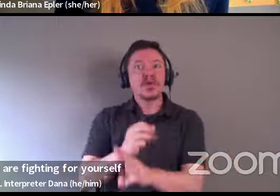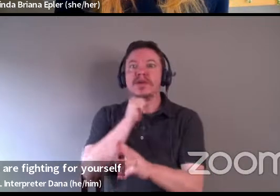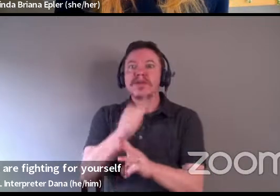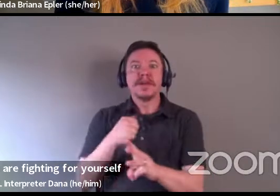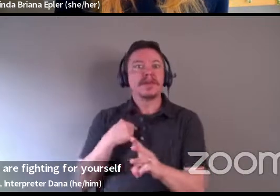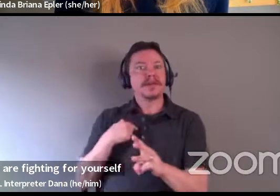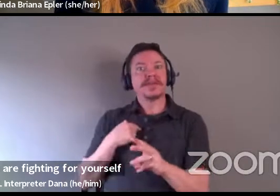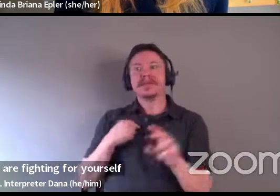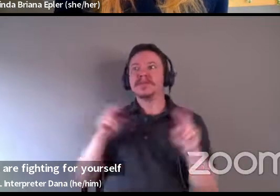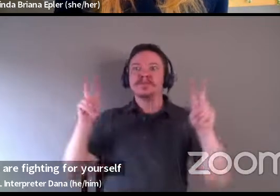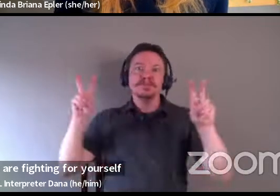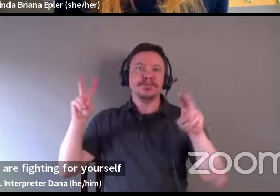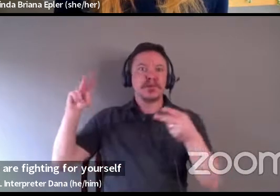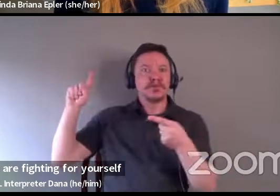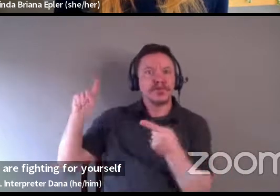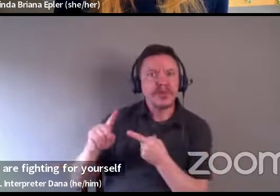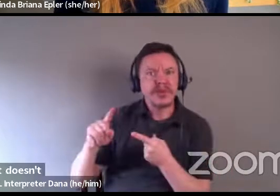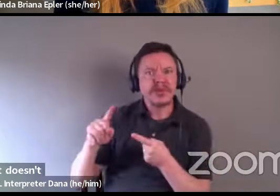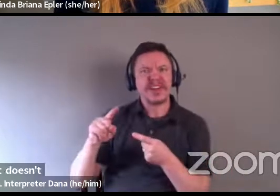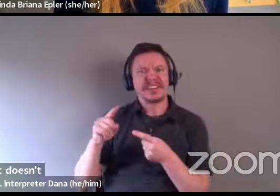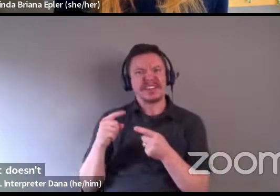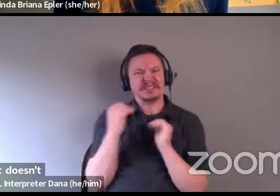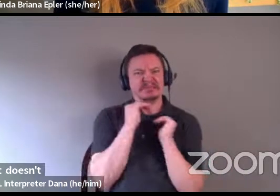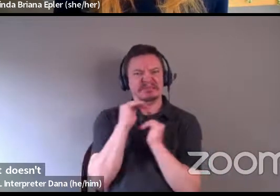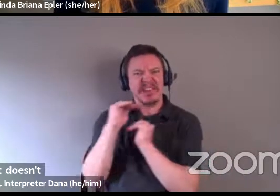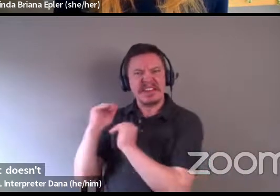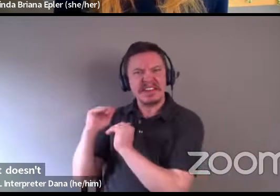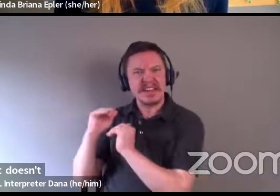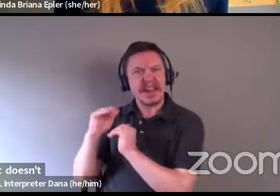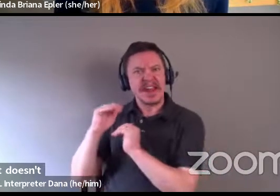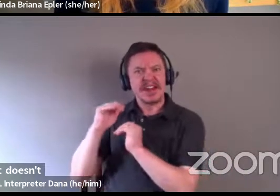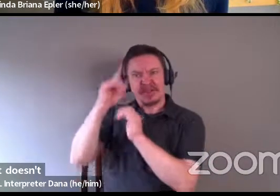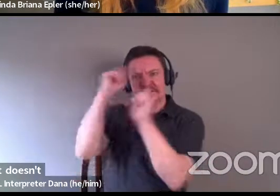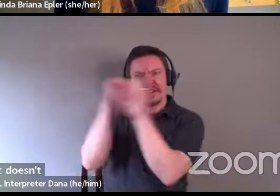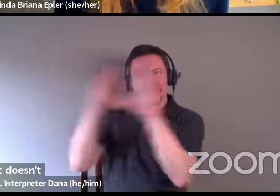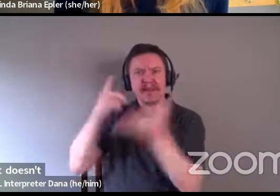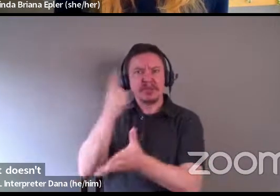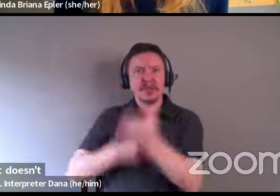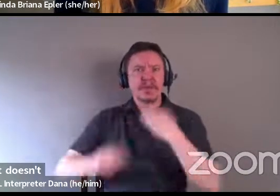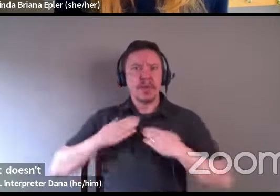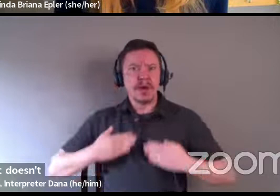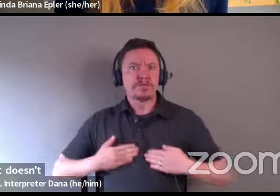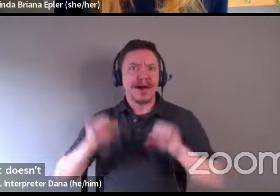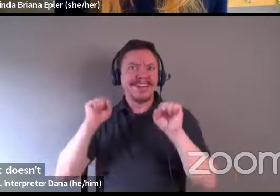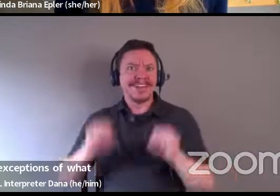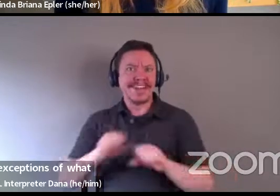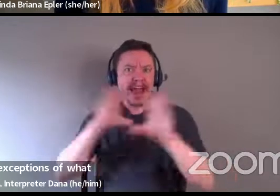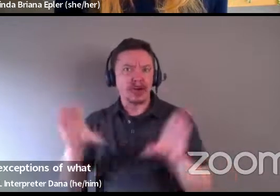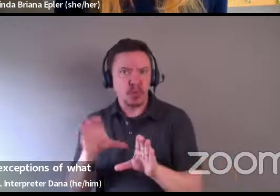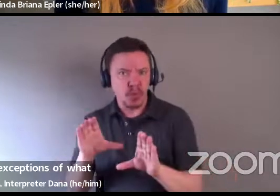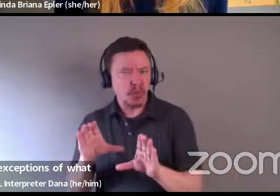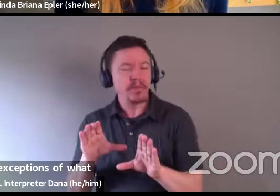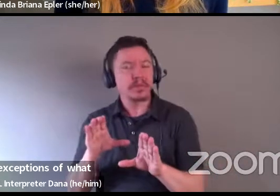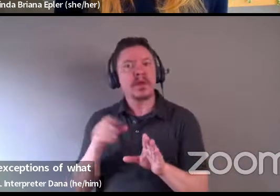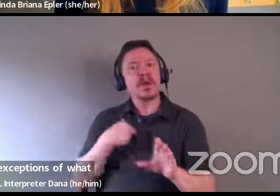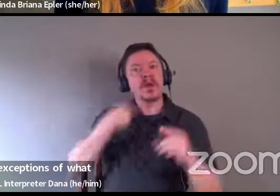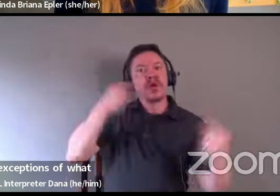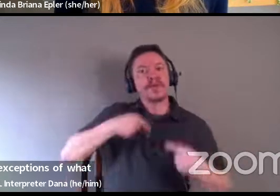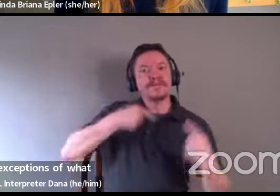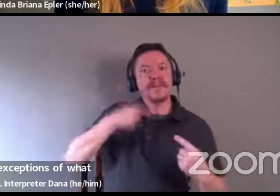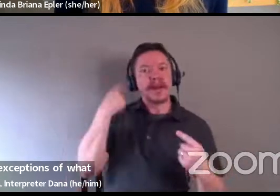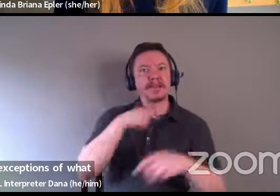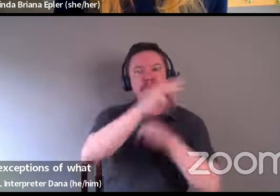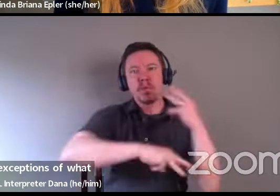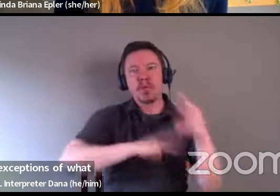to narrow conceptions of what bodies should and shouldn't do. You're fighting for a world that